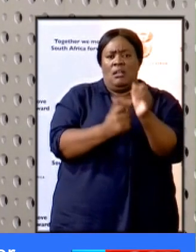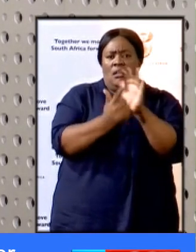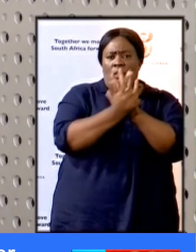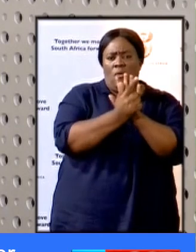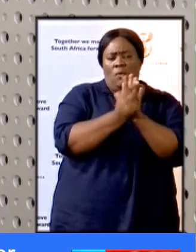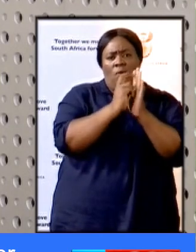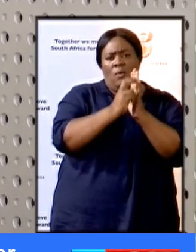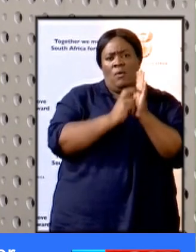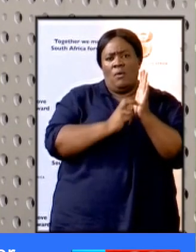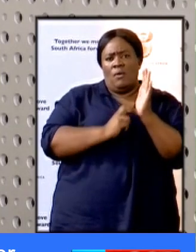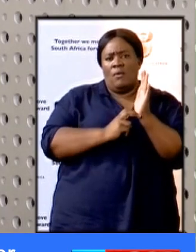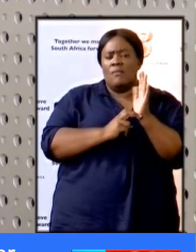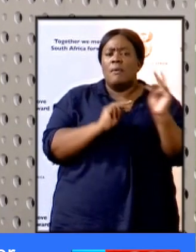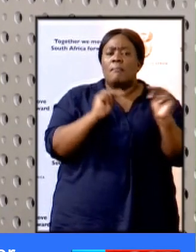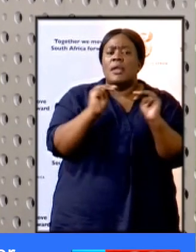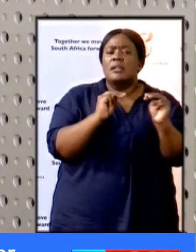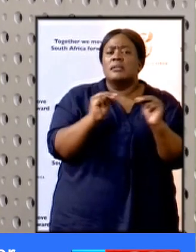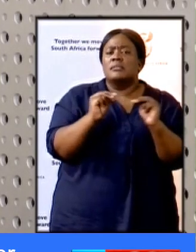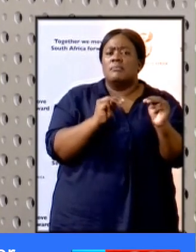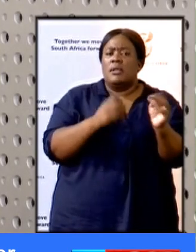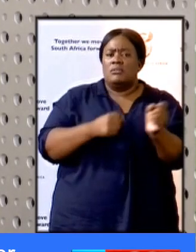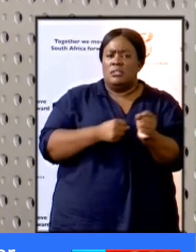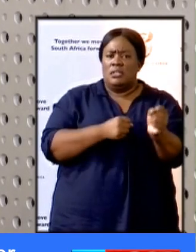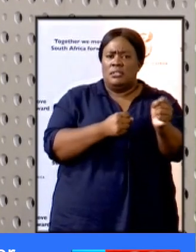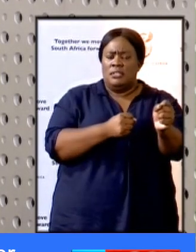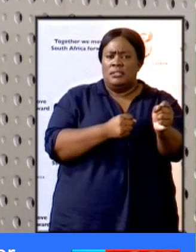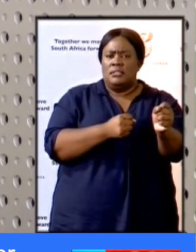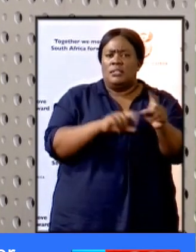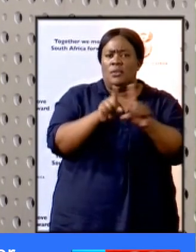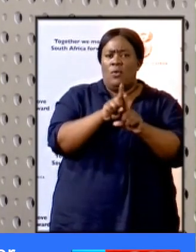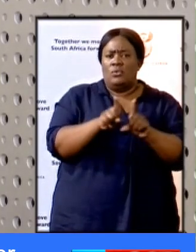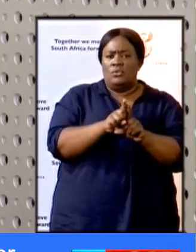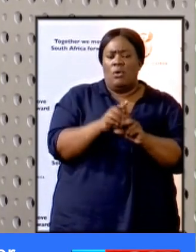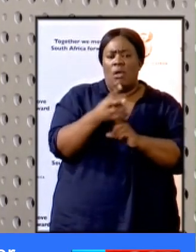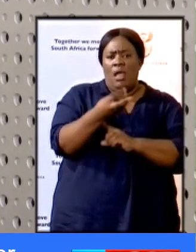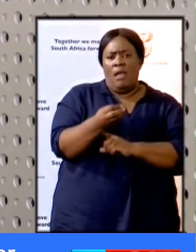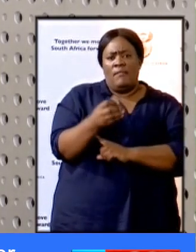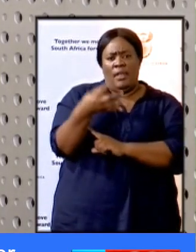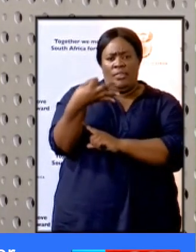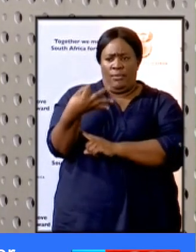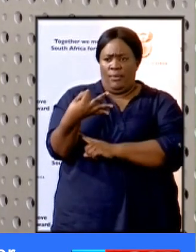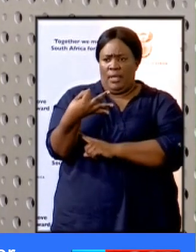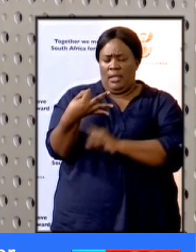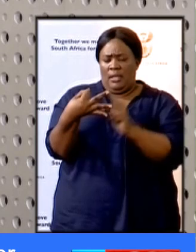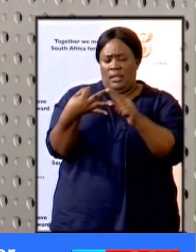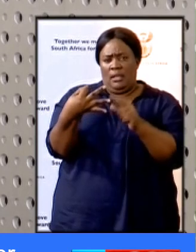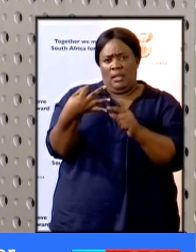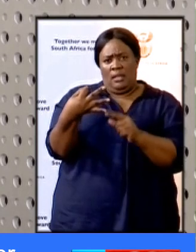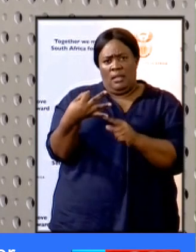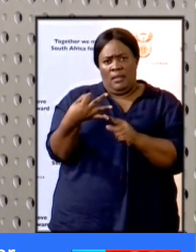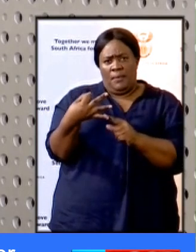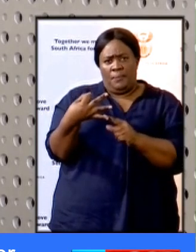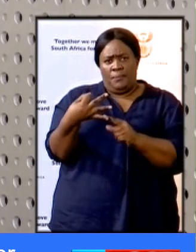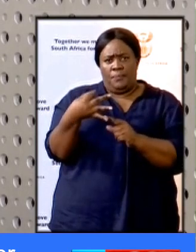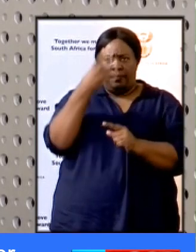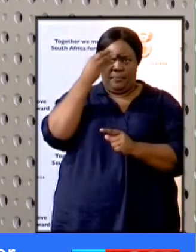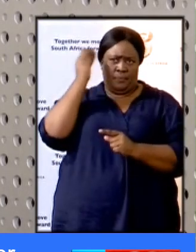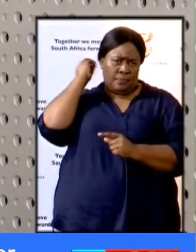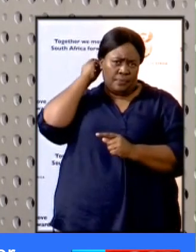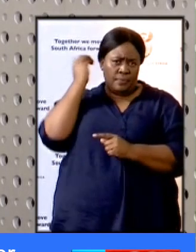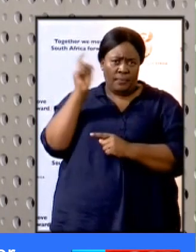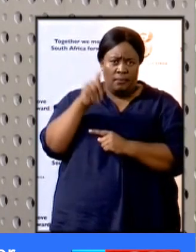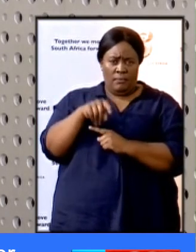COVID-19 Management Strategy and is informed by three overarching considerations as captured in